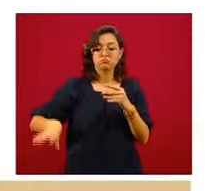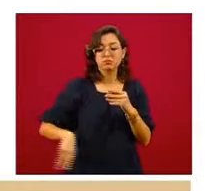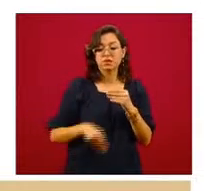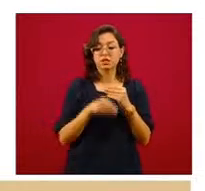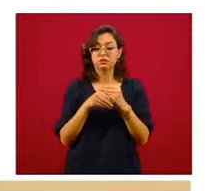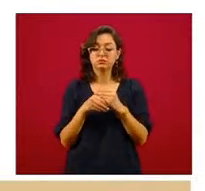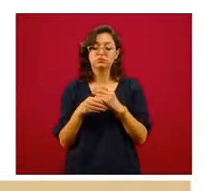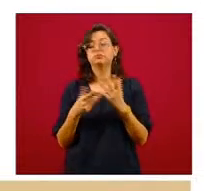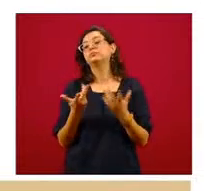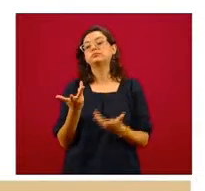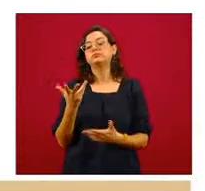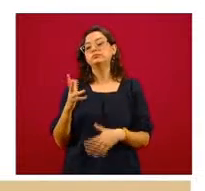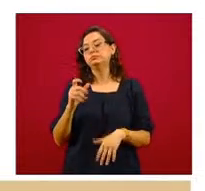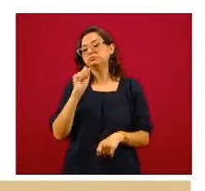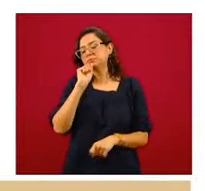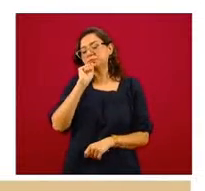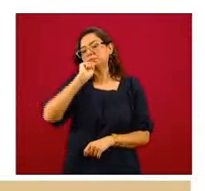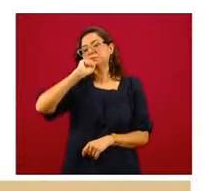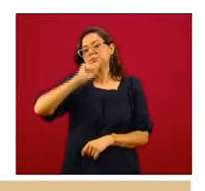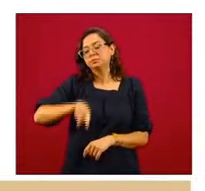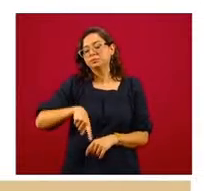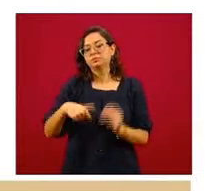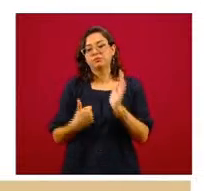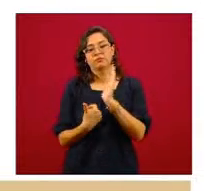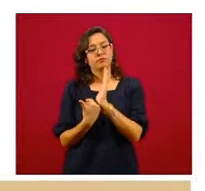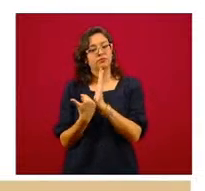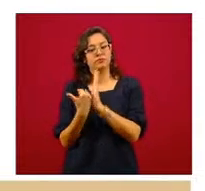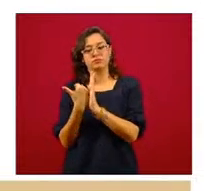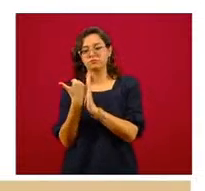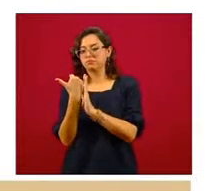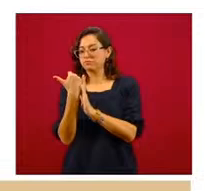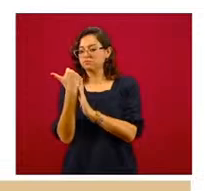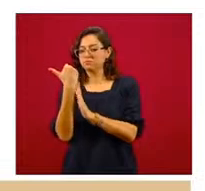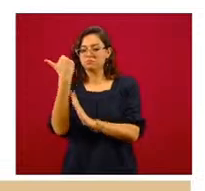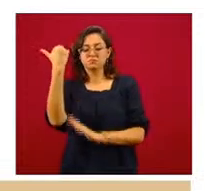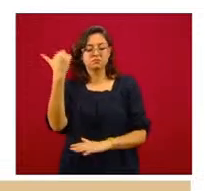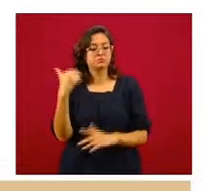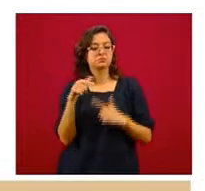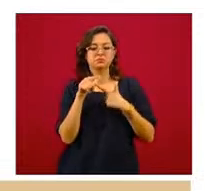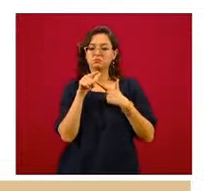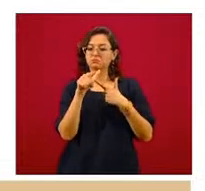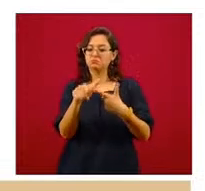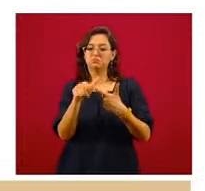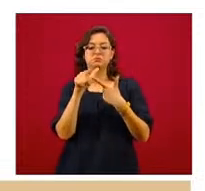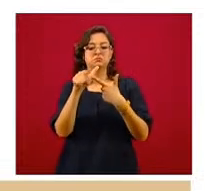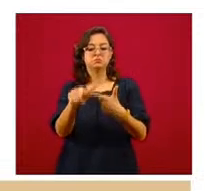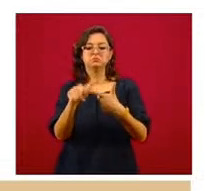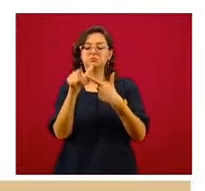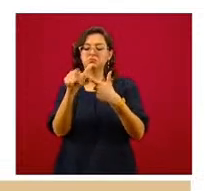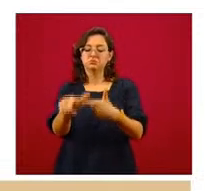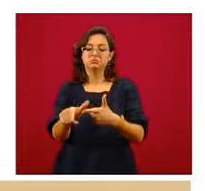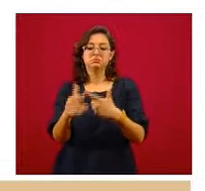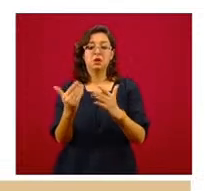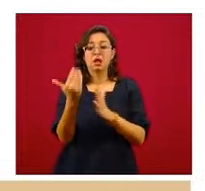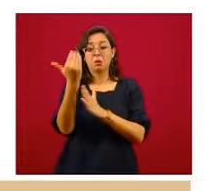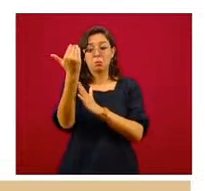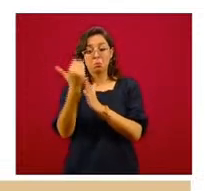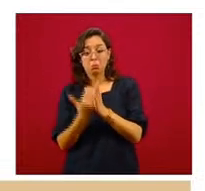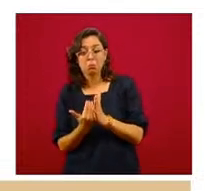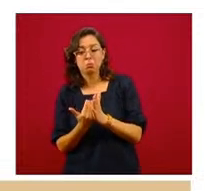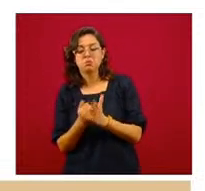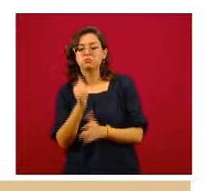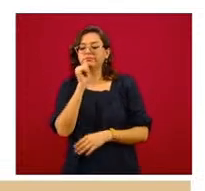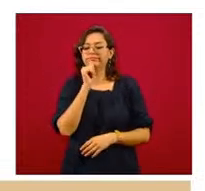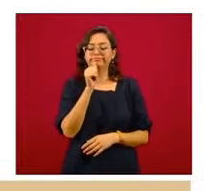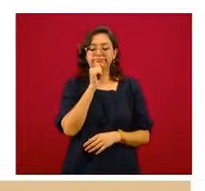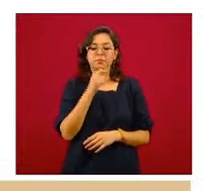lab confirmation. You've seen this upward trend without any